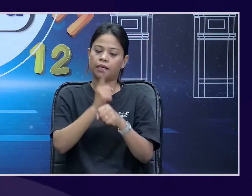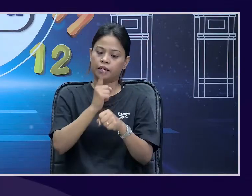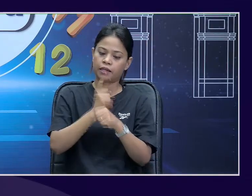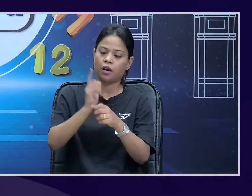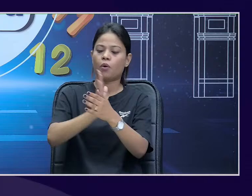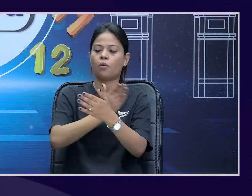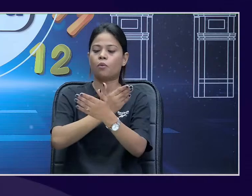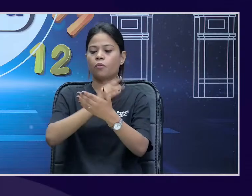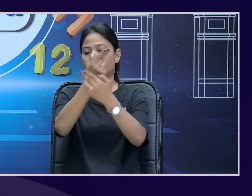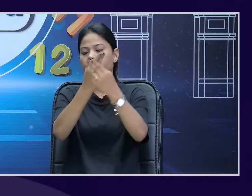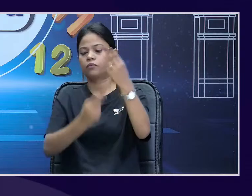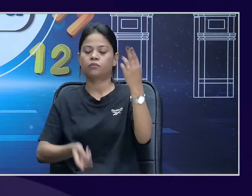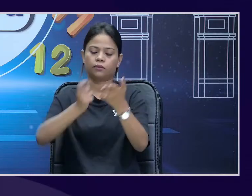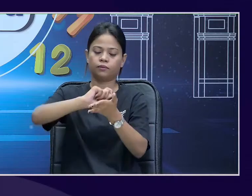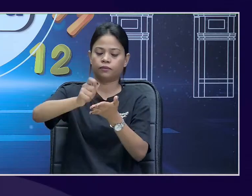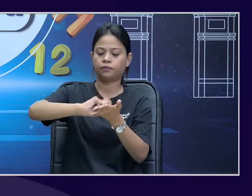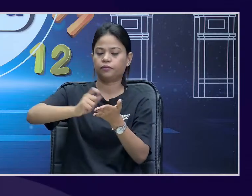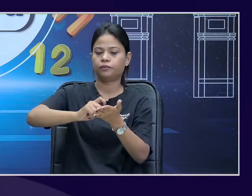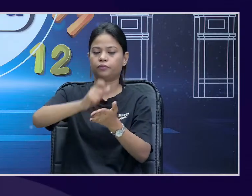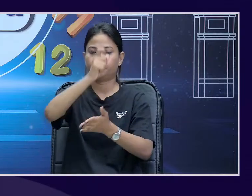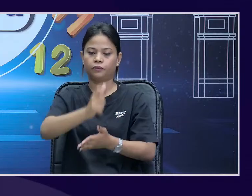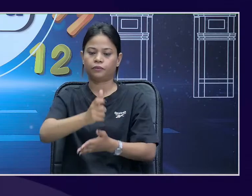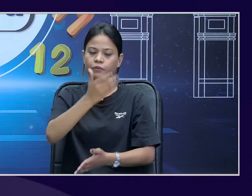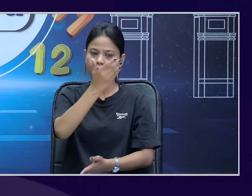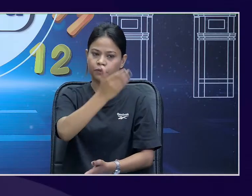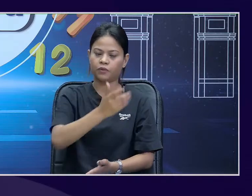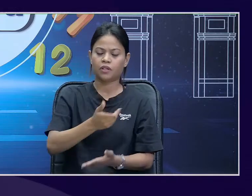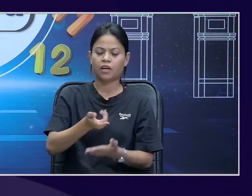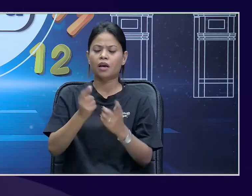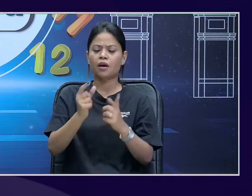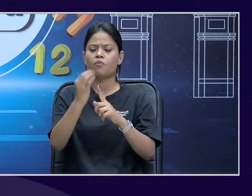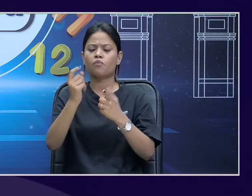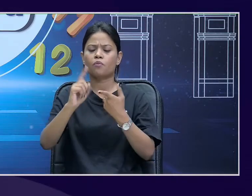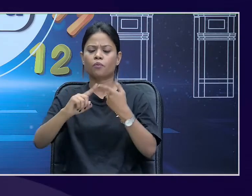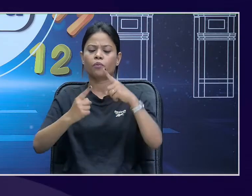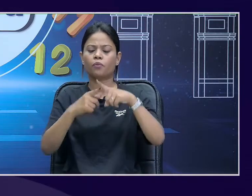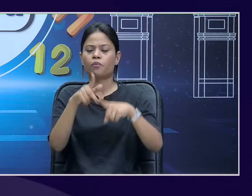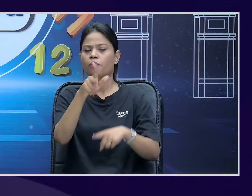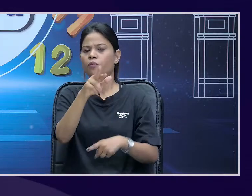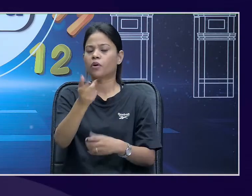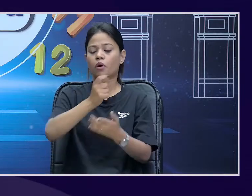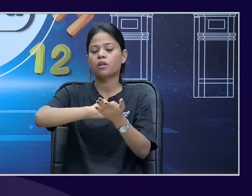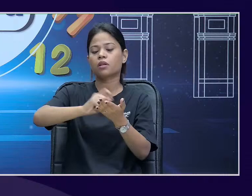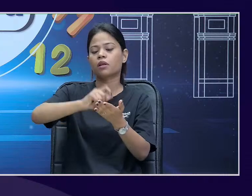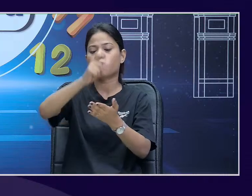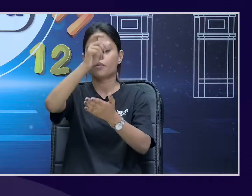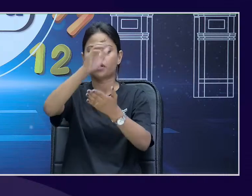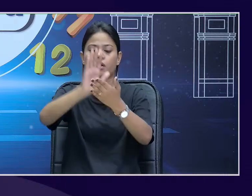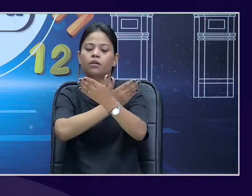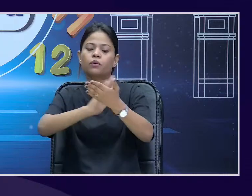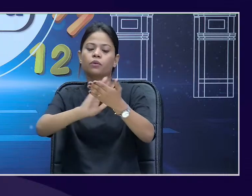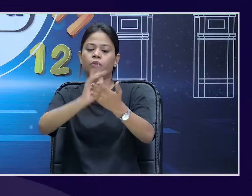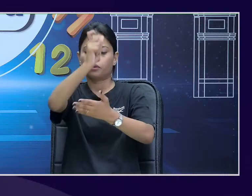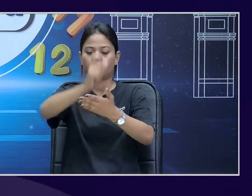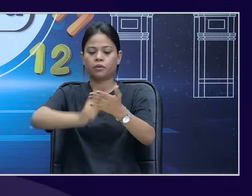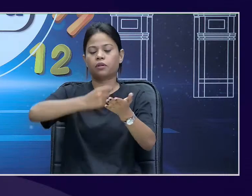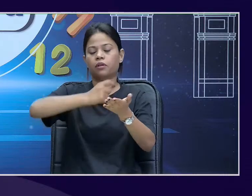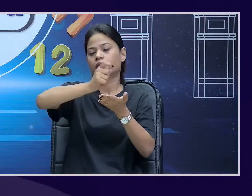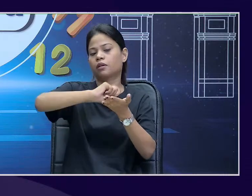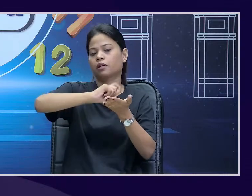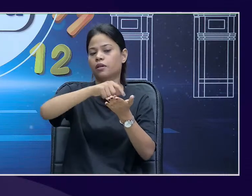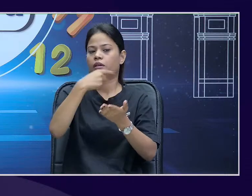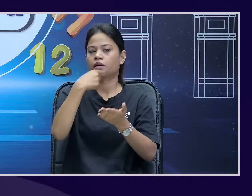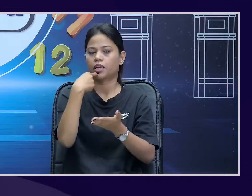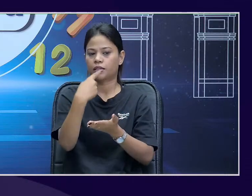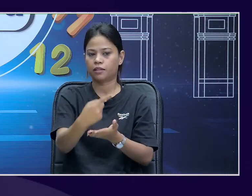poet. Poet means a person who writes a poem. Okay, now James Tippett, he was